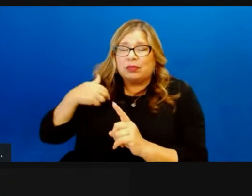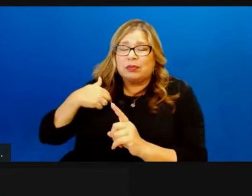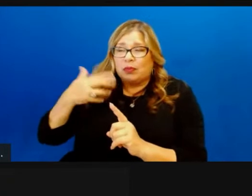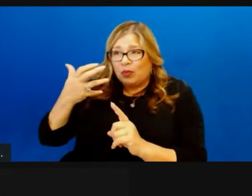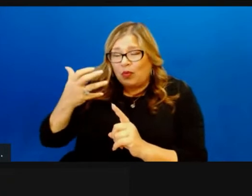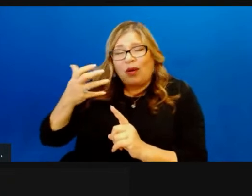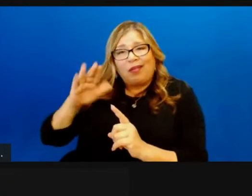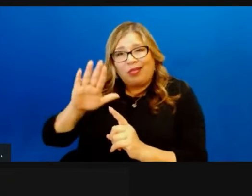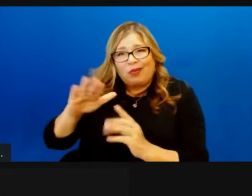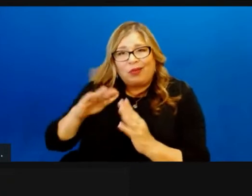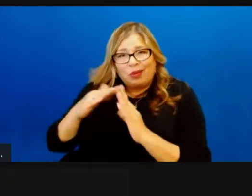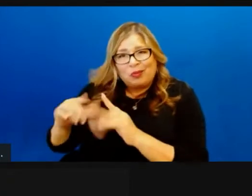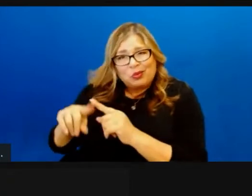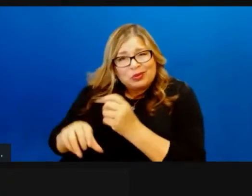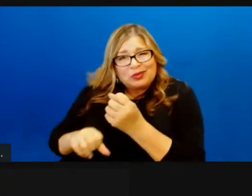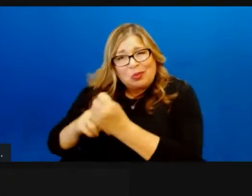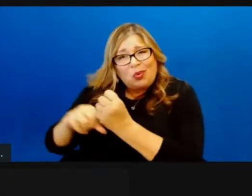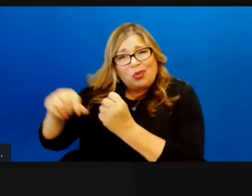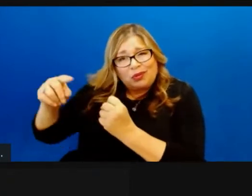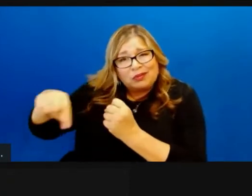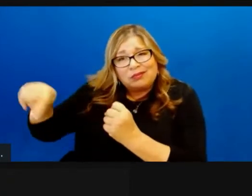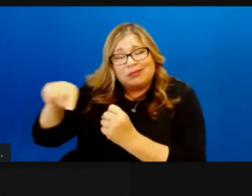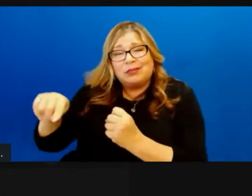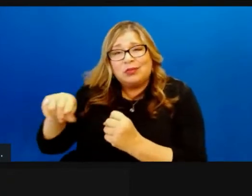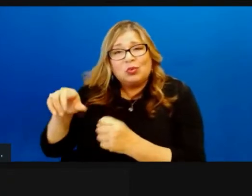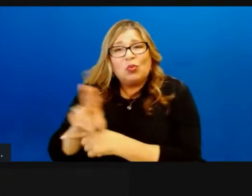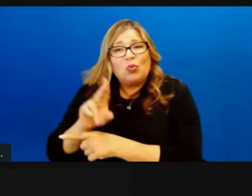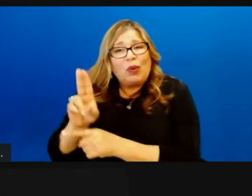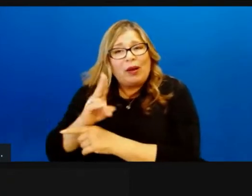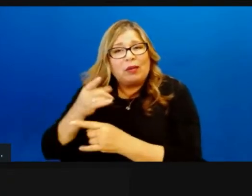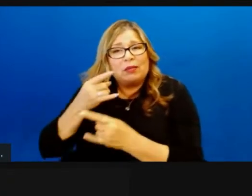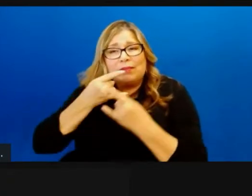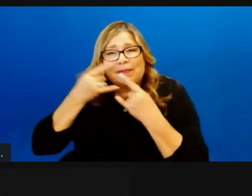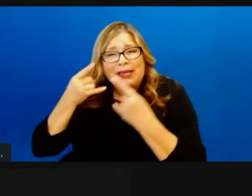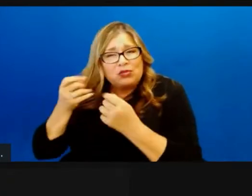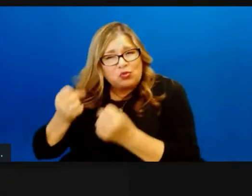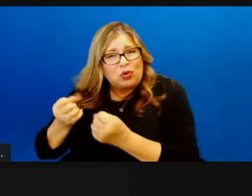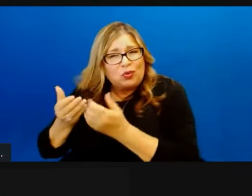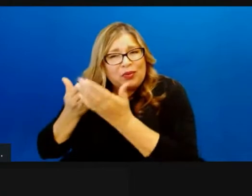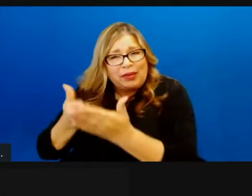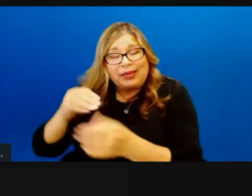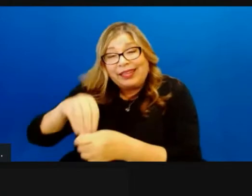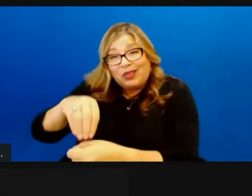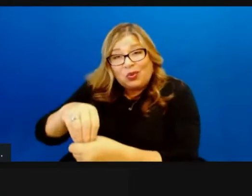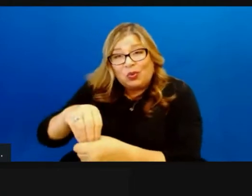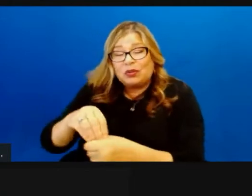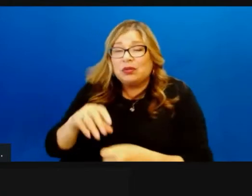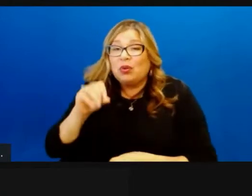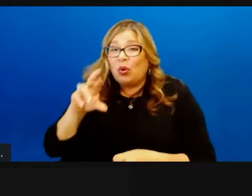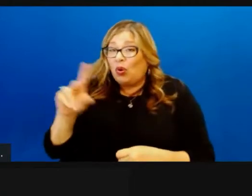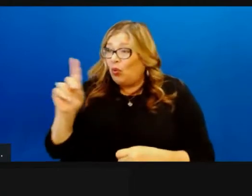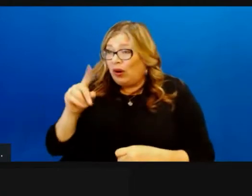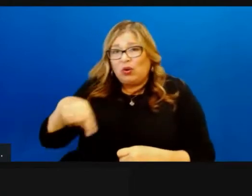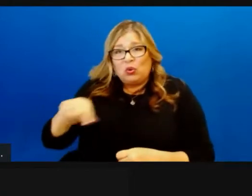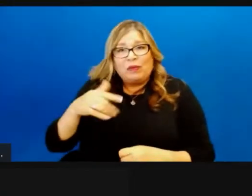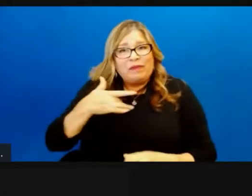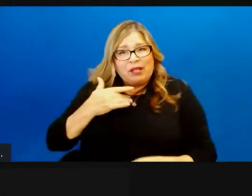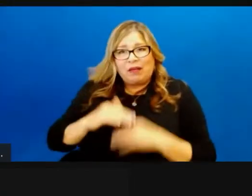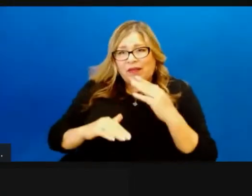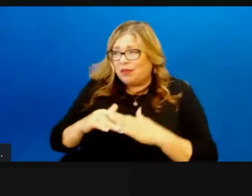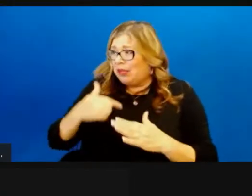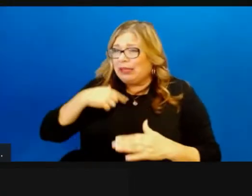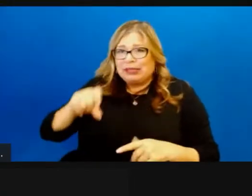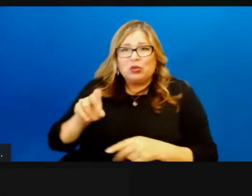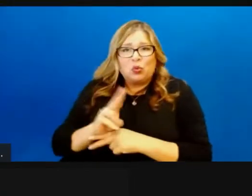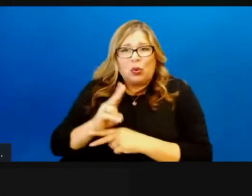to wear a mask in indoor places and wherever they feel comfortable wearing their mask. And that in some